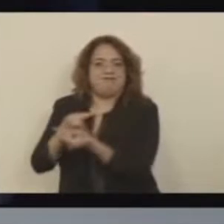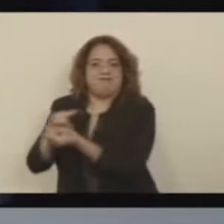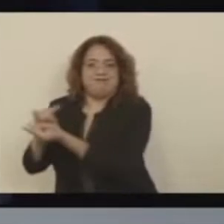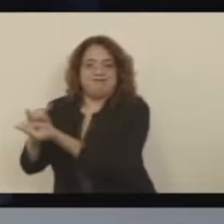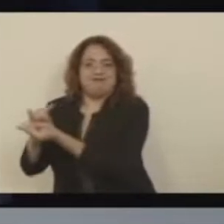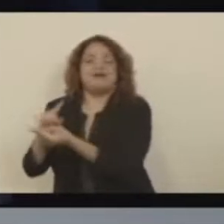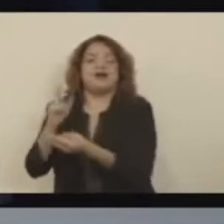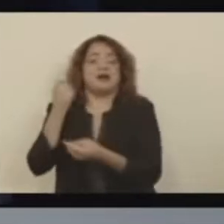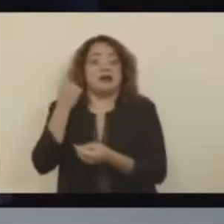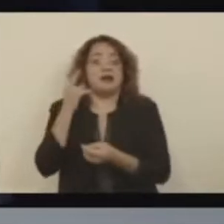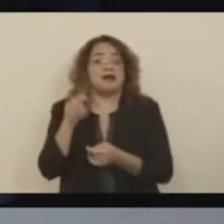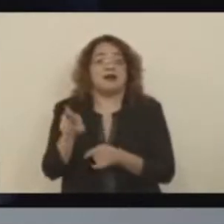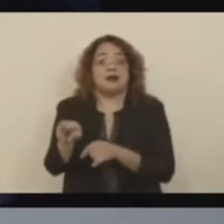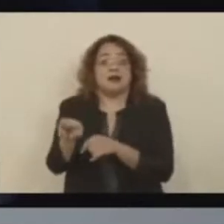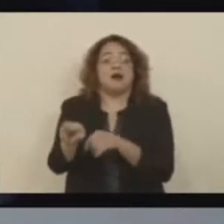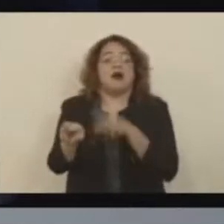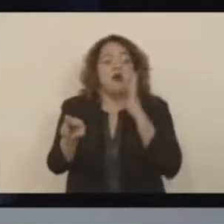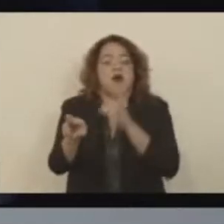next few minutes.